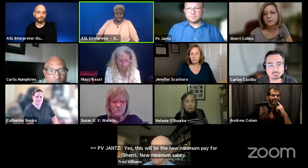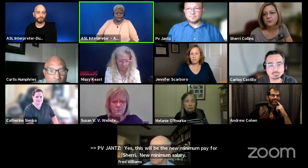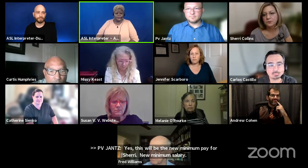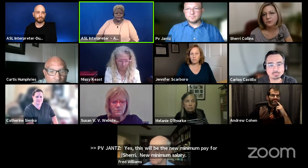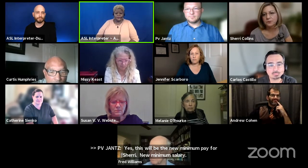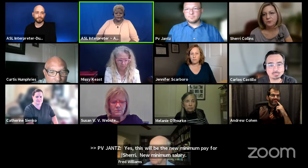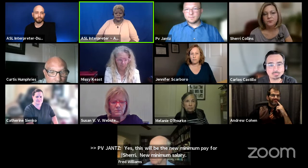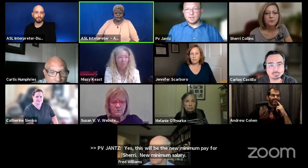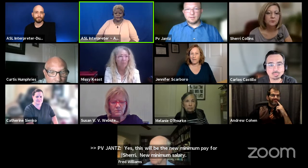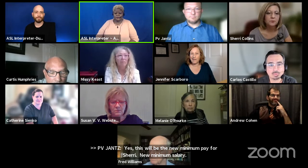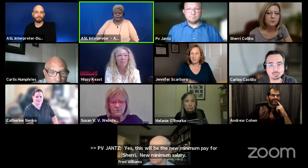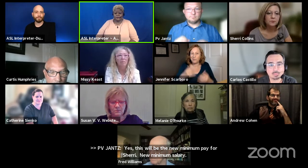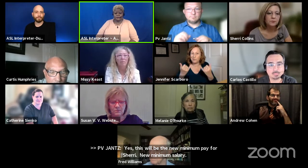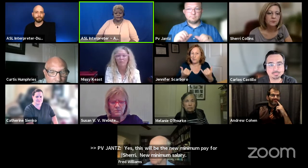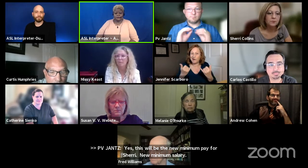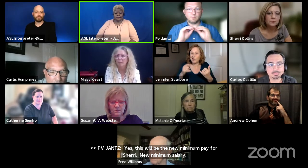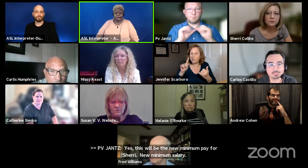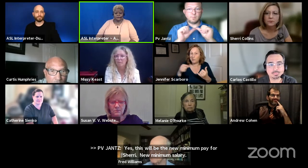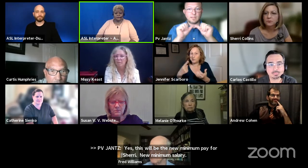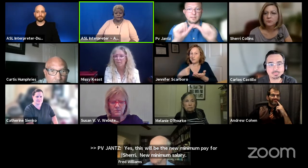Thank you.